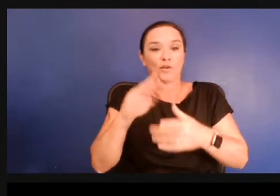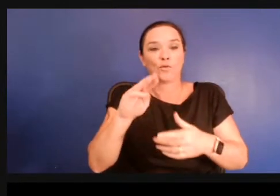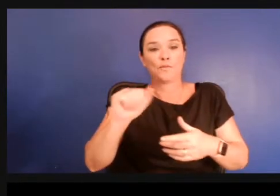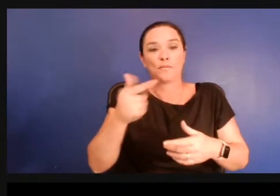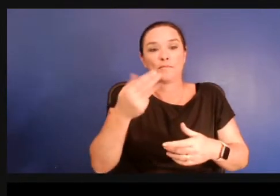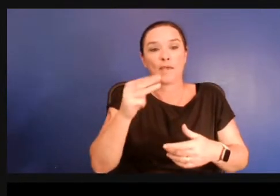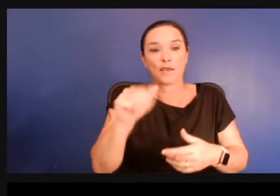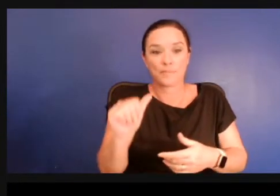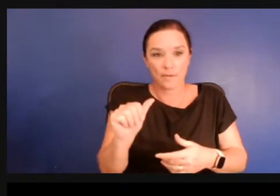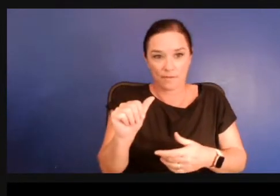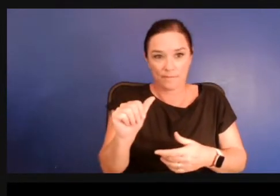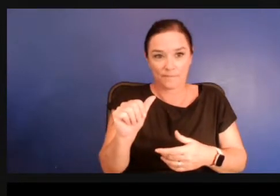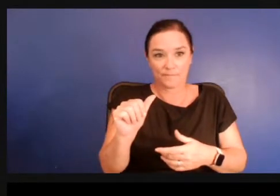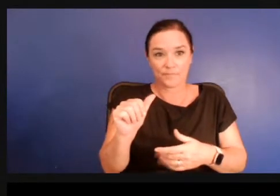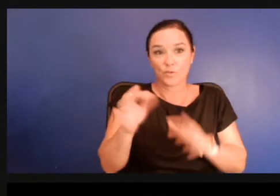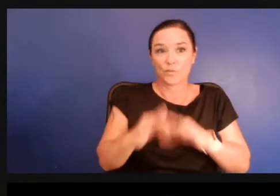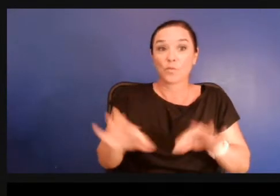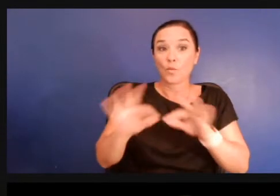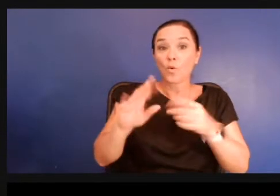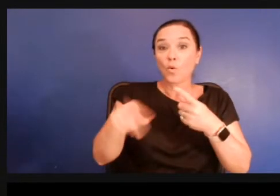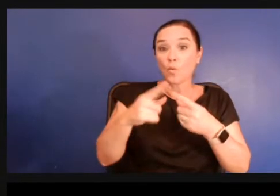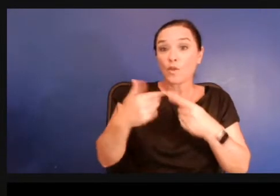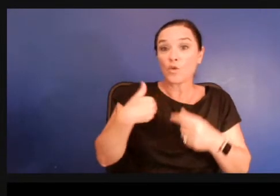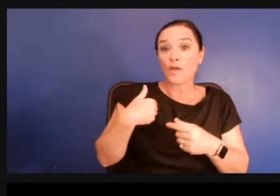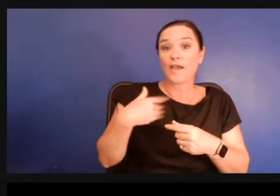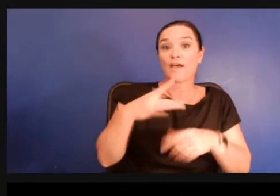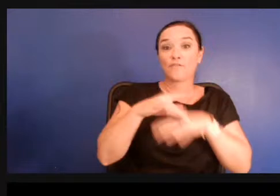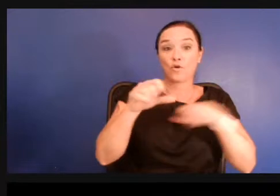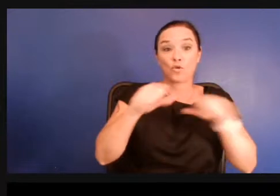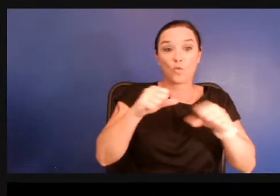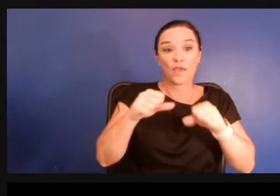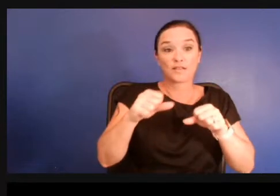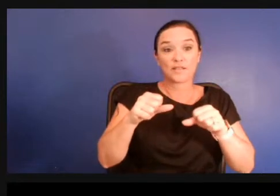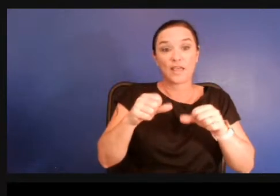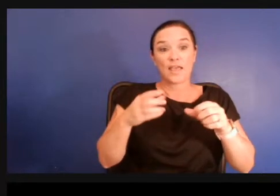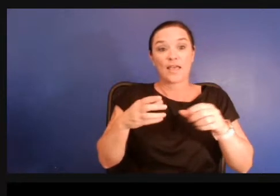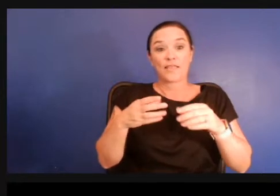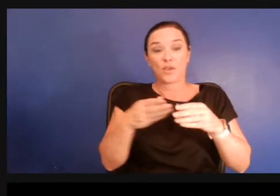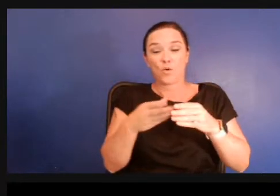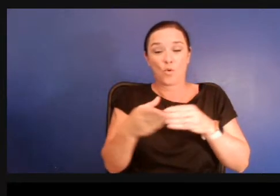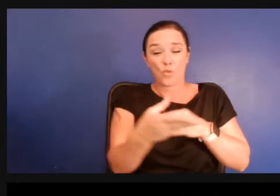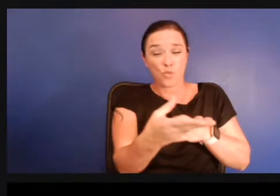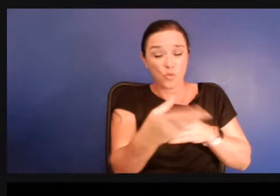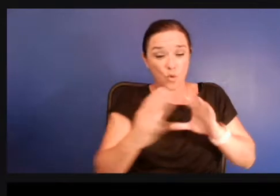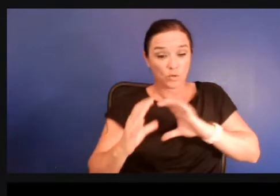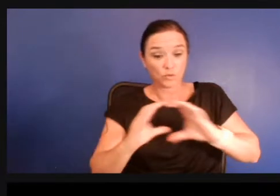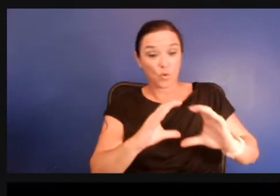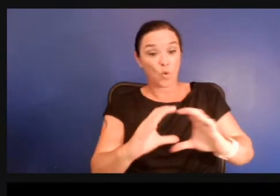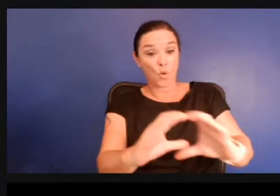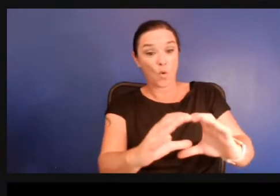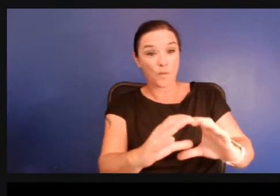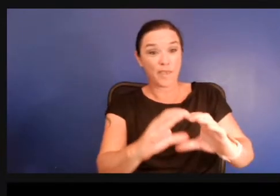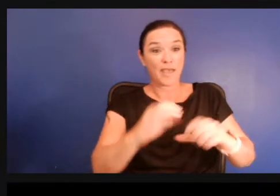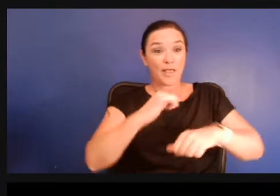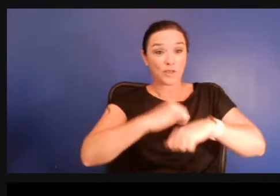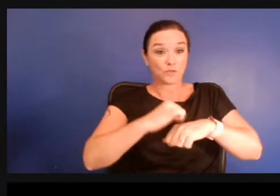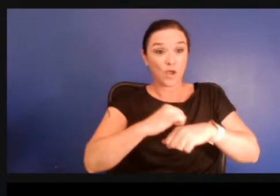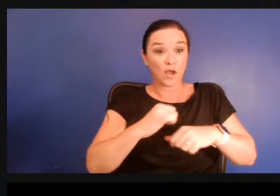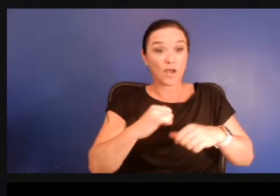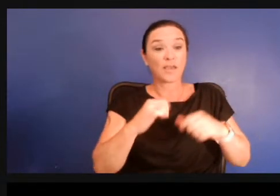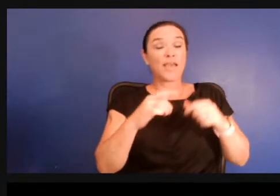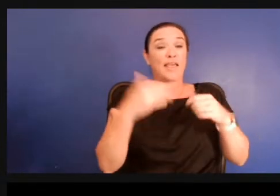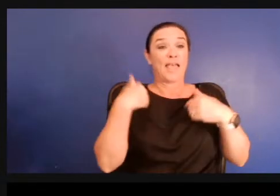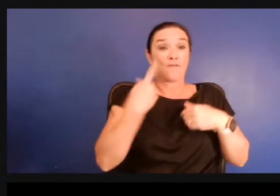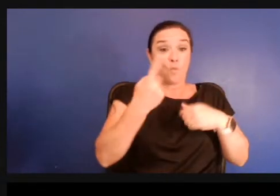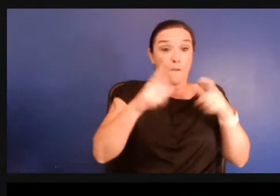something that's notable. When you have earthquakes that are moving through a pipe and breaking rock like we saw in the Southwest Rift, it's not one big one and then they tail off to